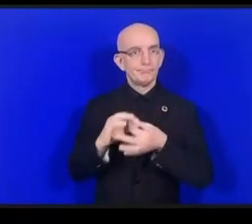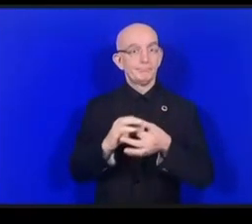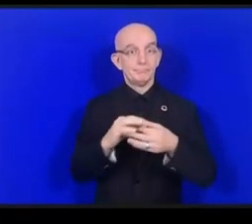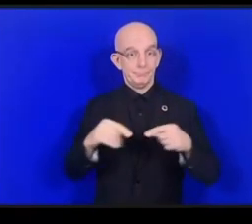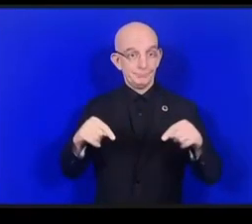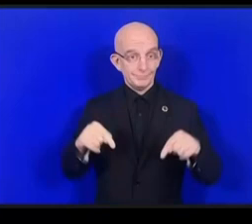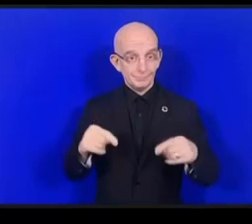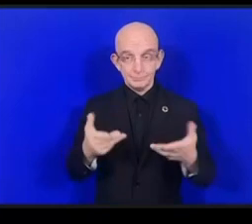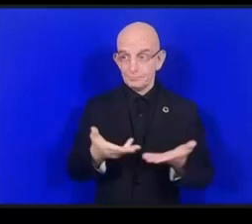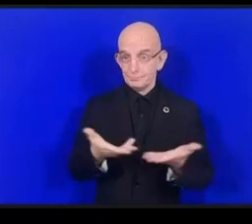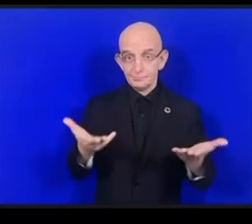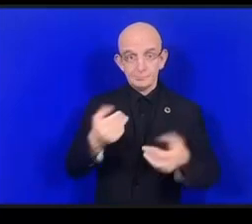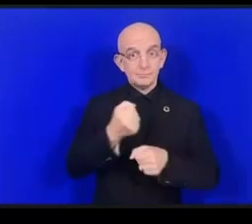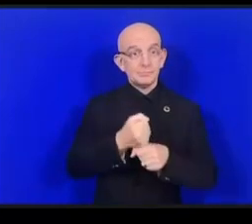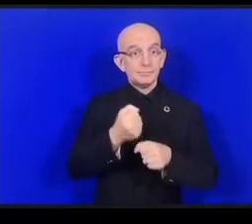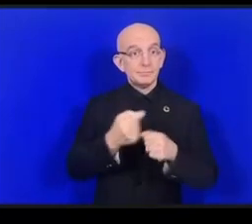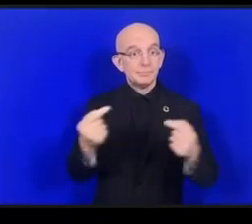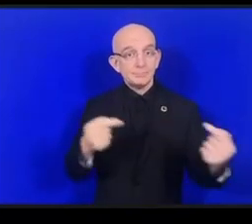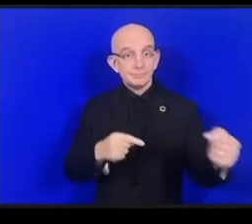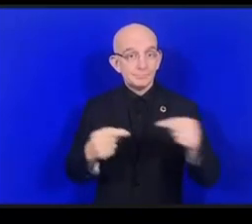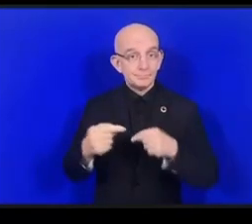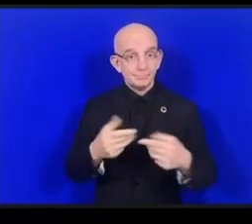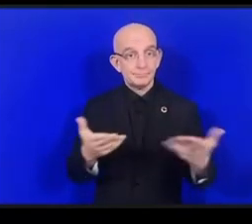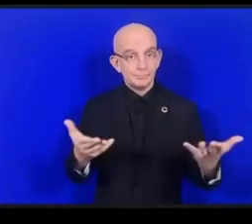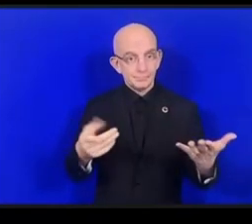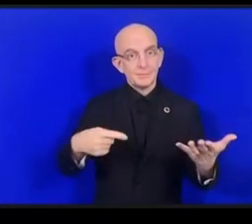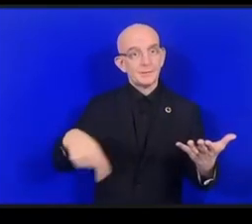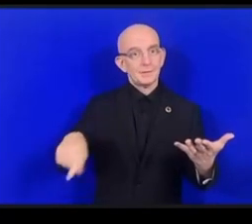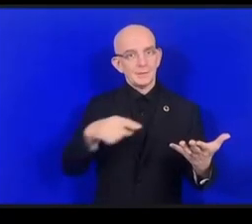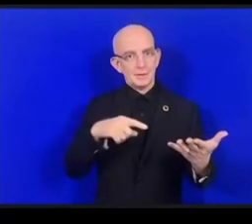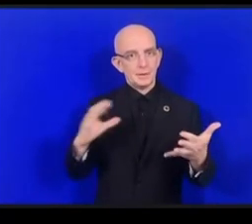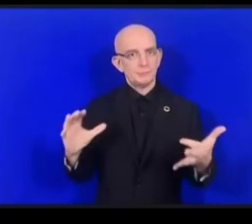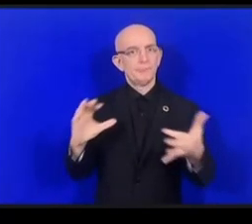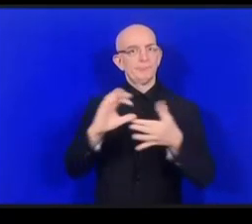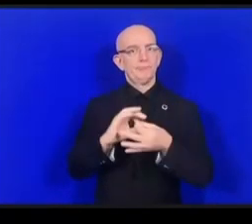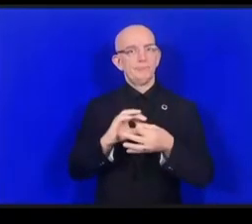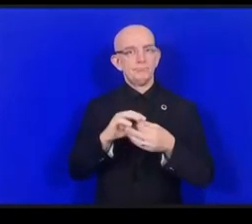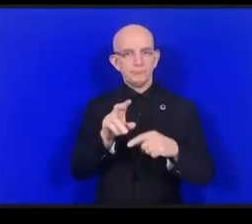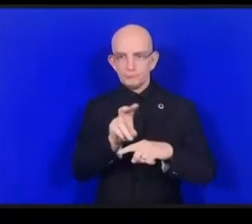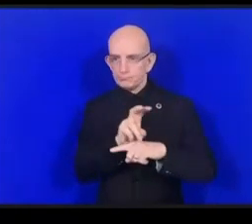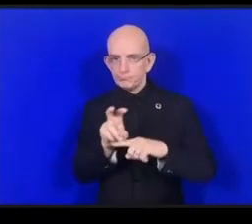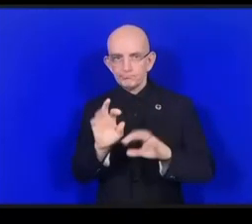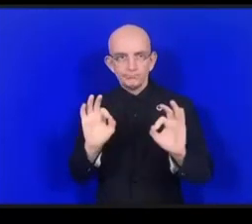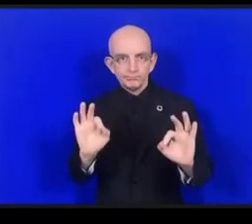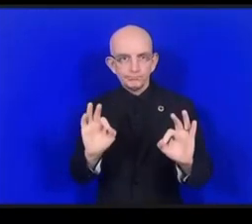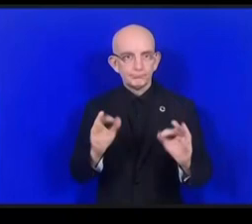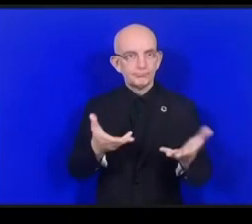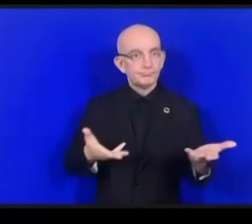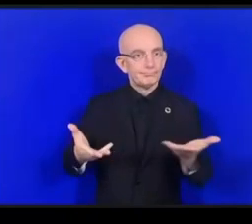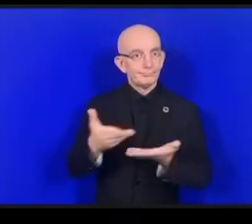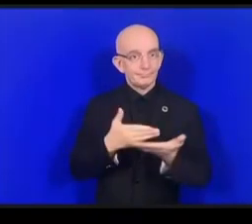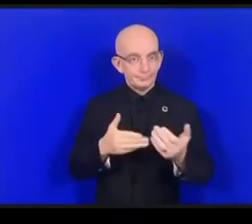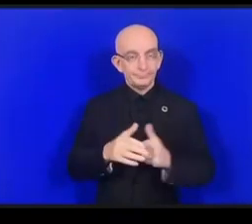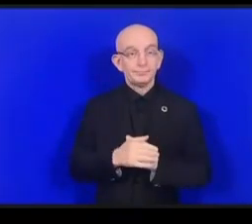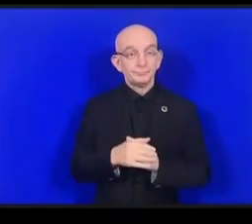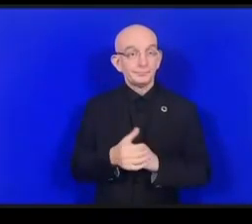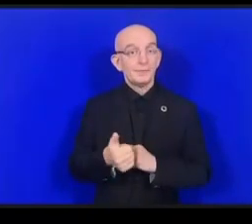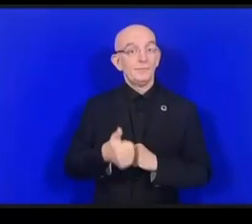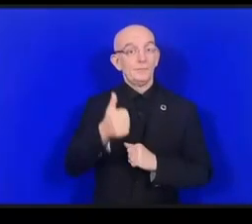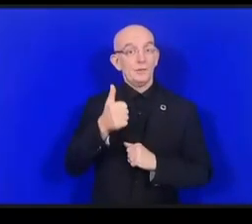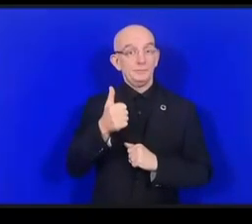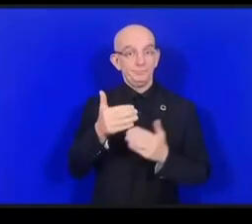co-moderator of this session. Let me start by saying a few words about the dynamic